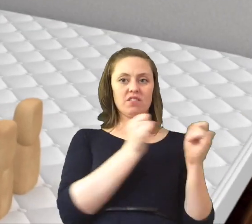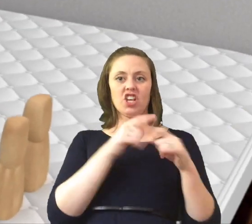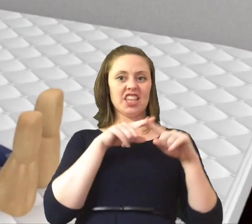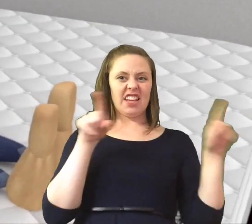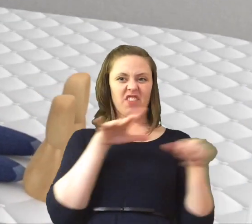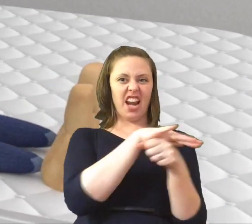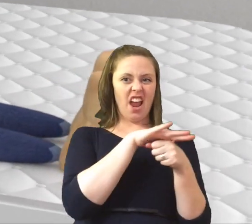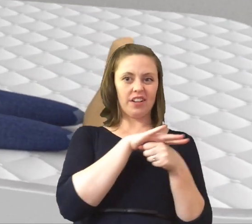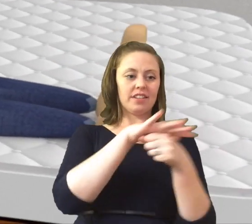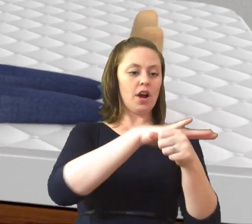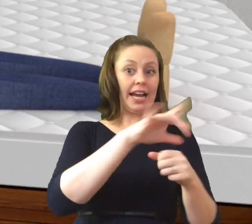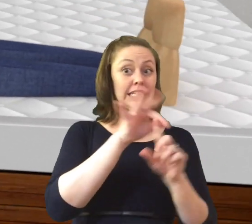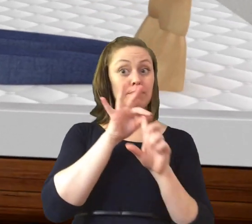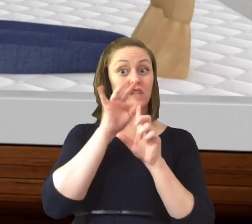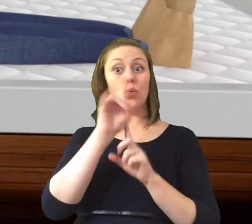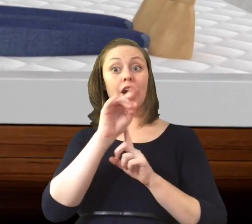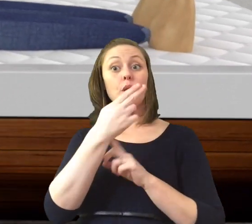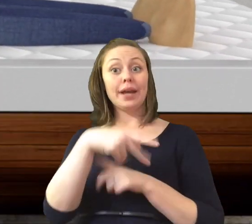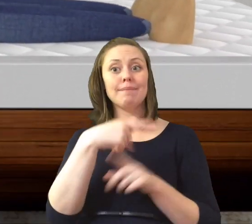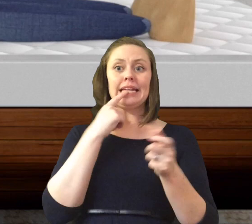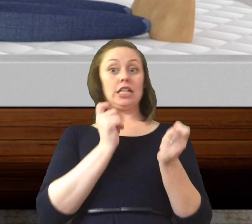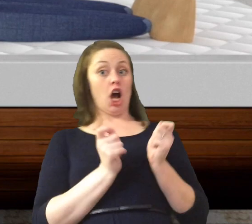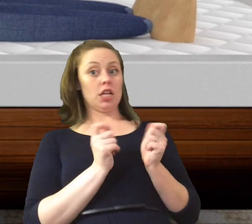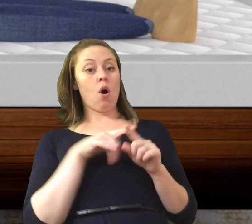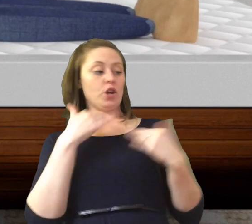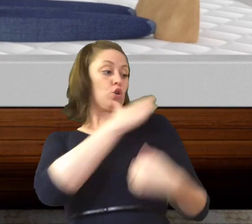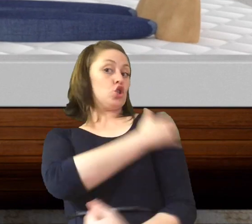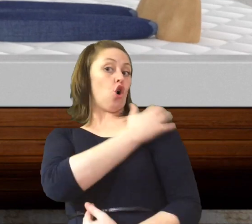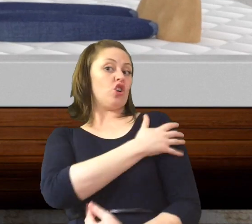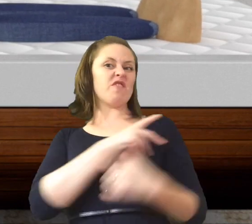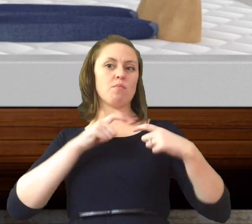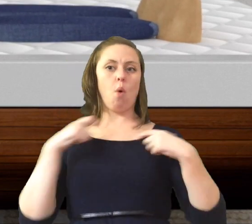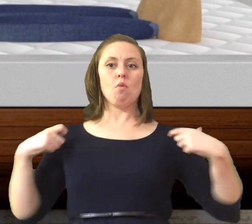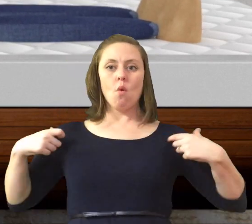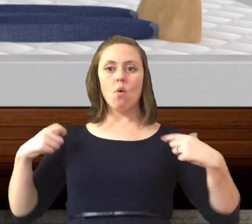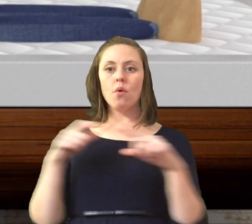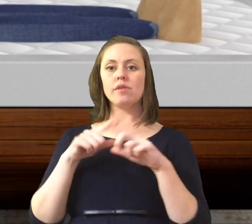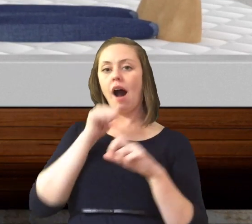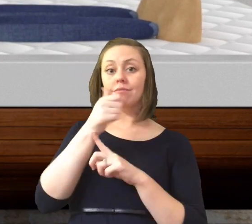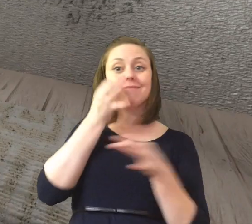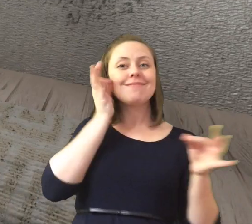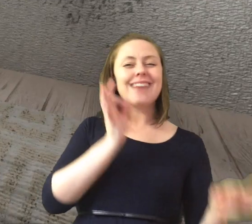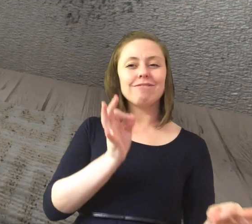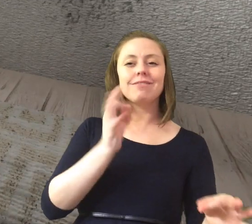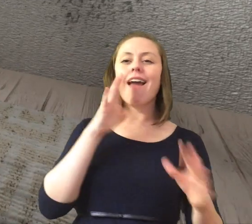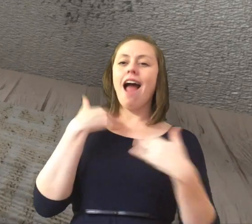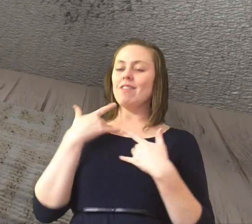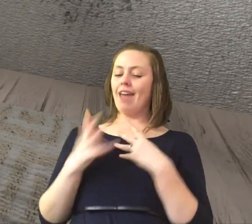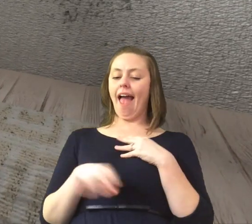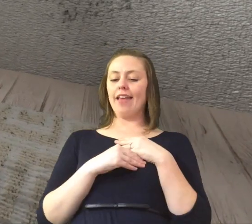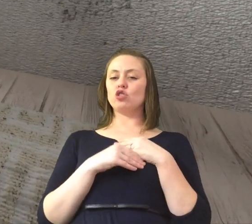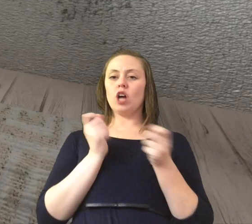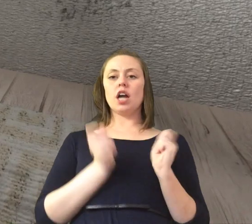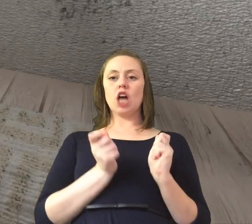like especially when your hips need to be adjusted, or like if your shoulders, if you have wider shoulders, like definitely having that extra